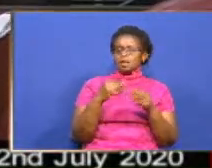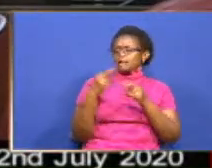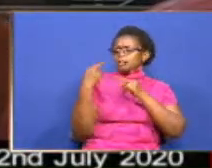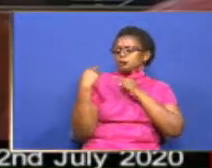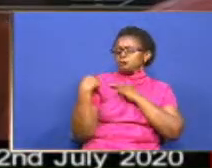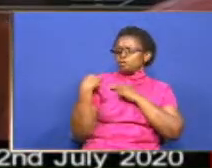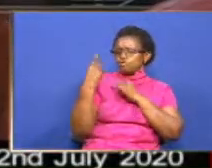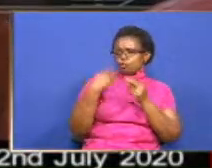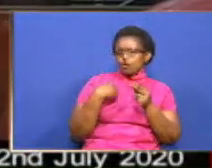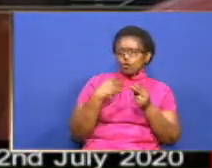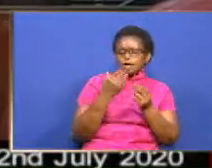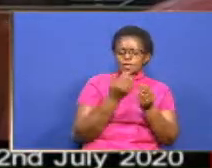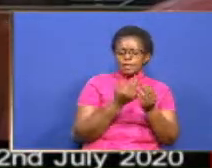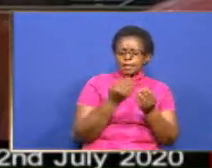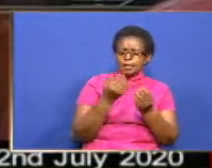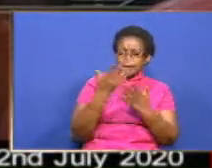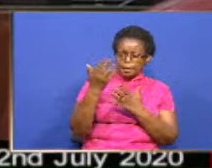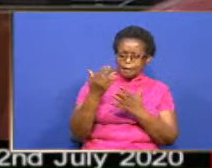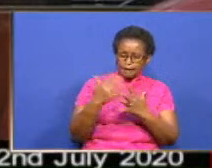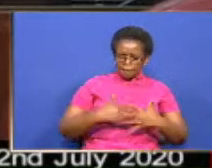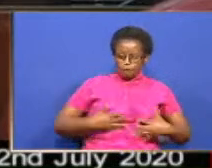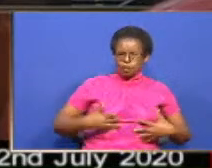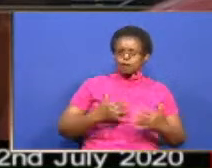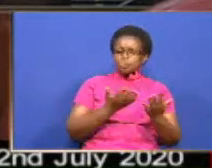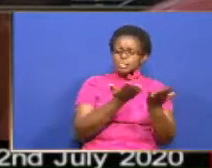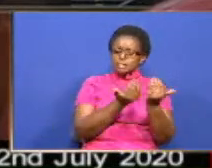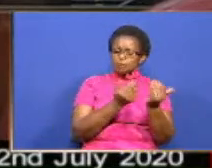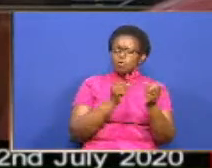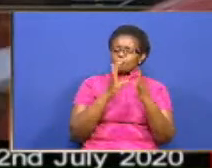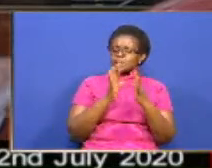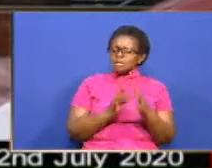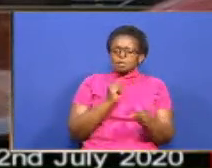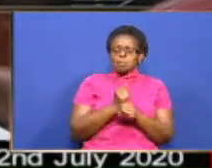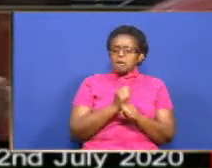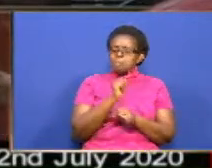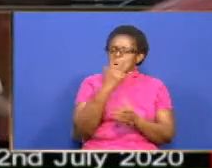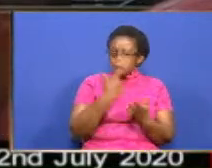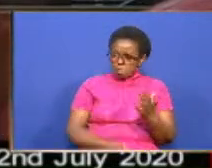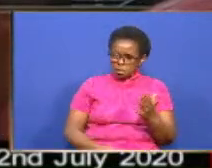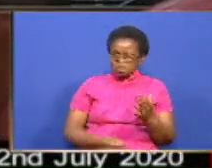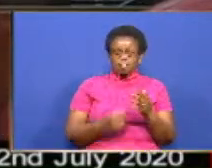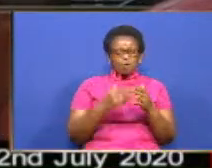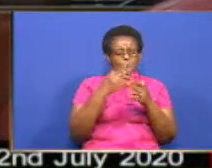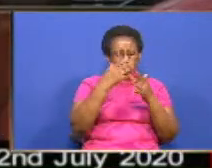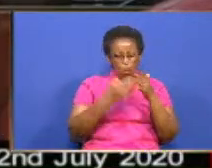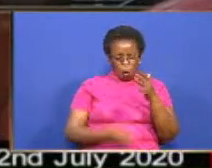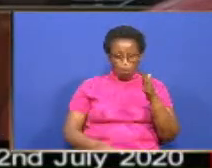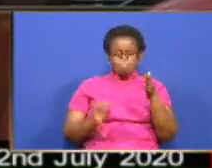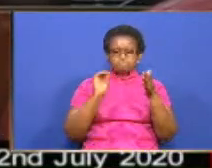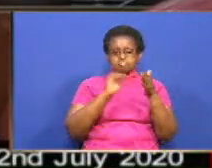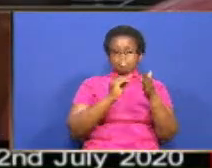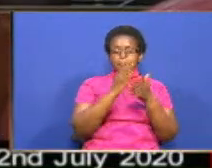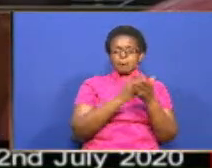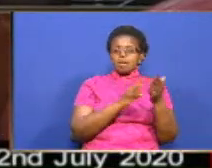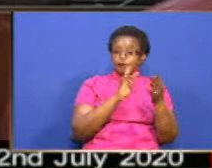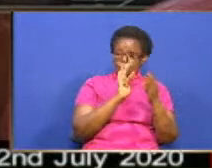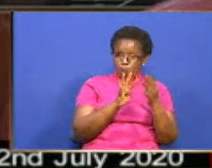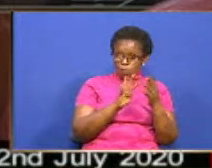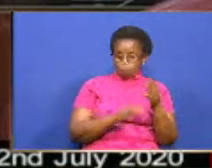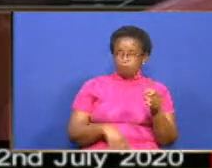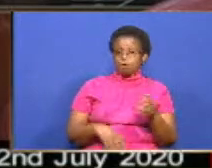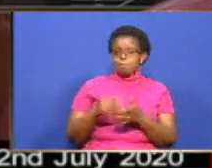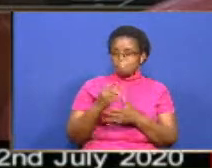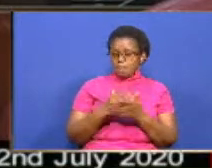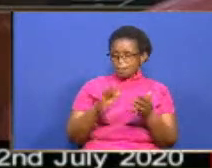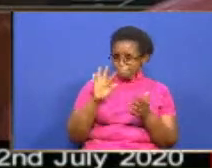security screening, all that is now captured within Part 4. Madam Speaker, within Part 5, we're looking at the